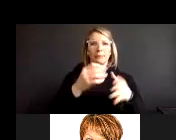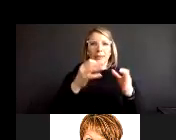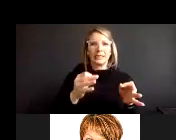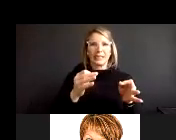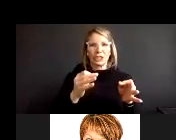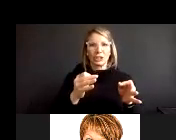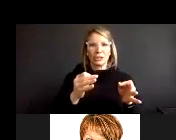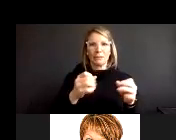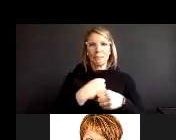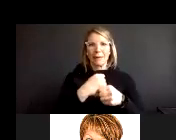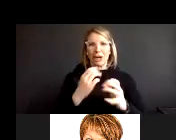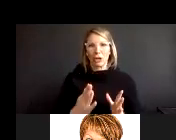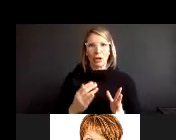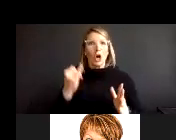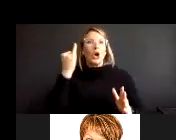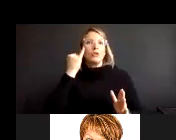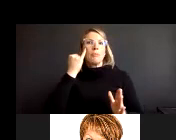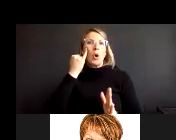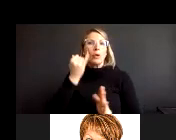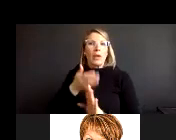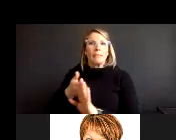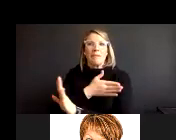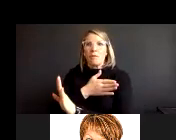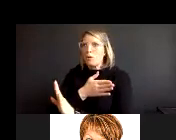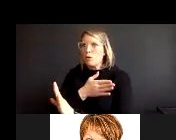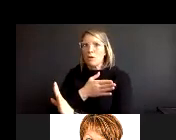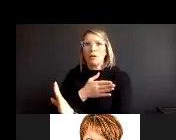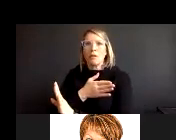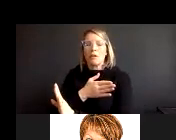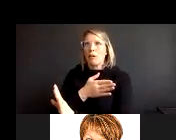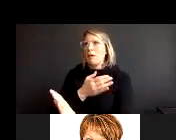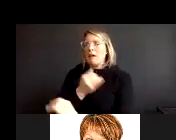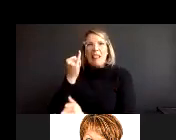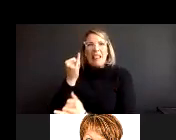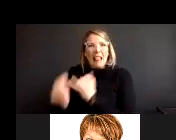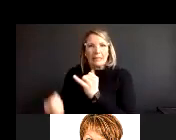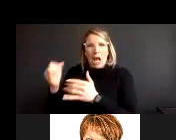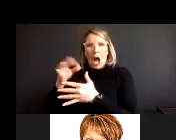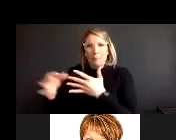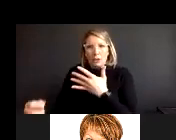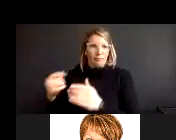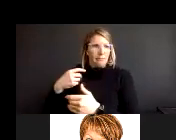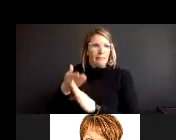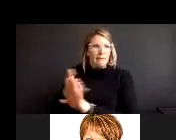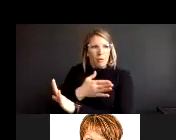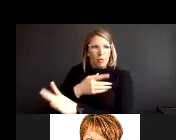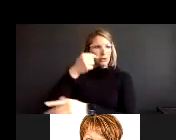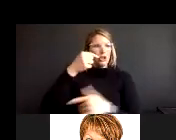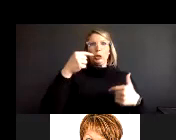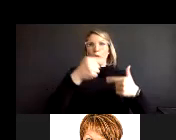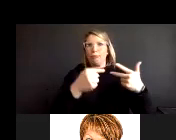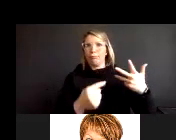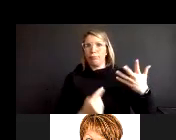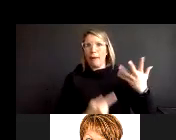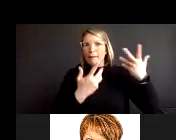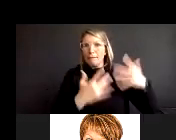have been exhausted, and a decision maker of last resort, we'll say, is needed to mitigate risk, an application can be